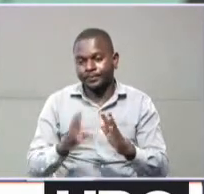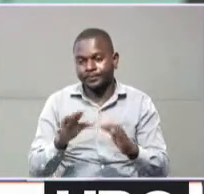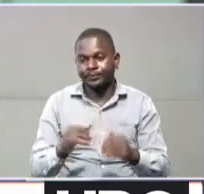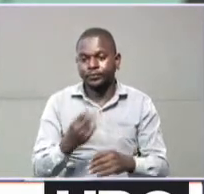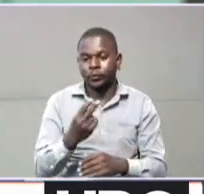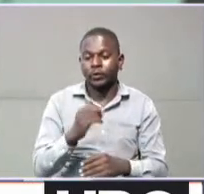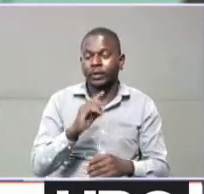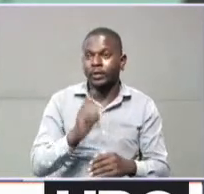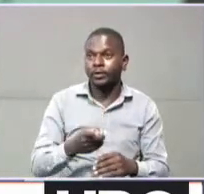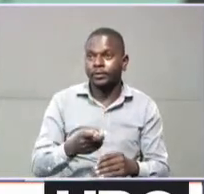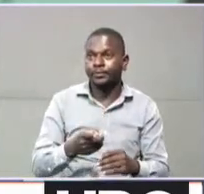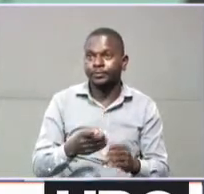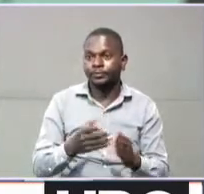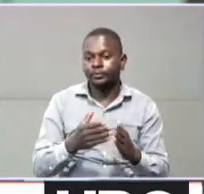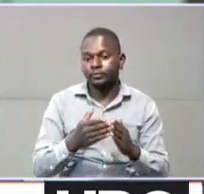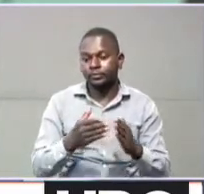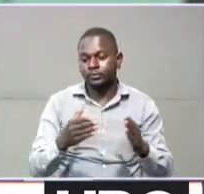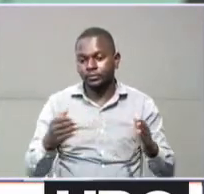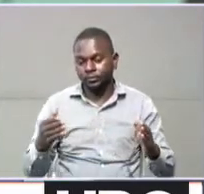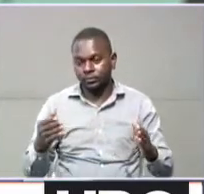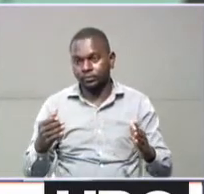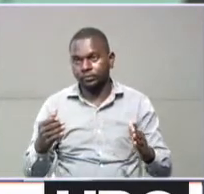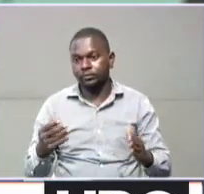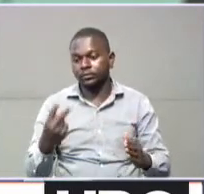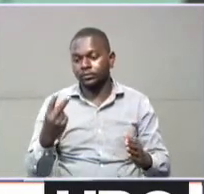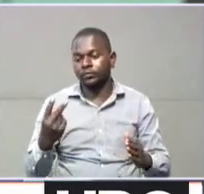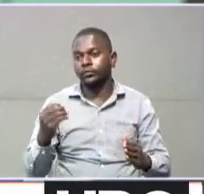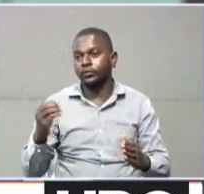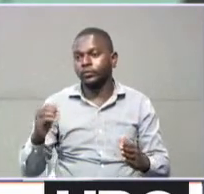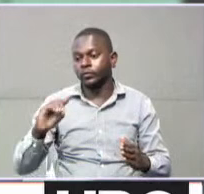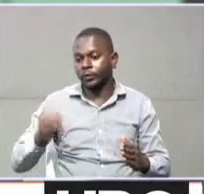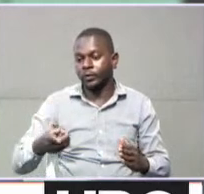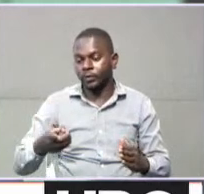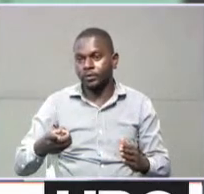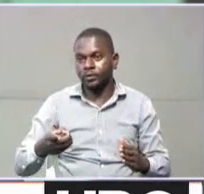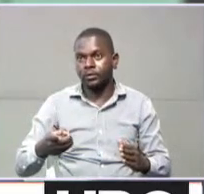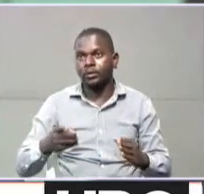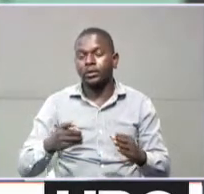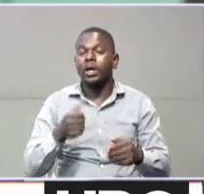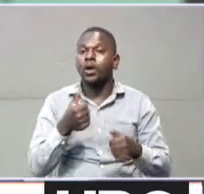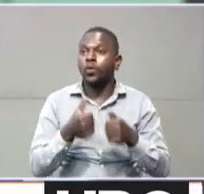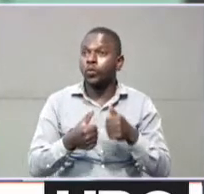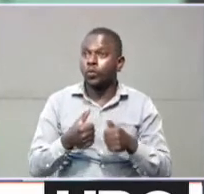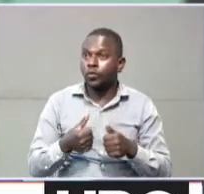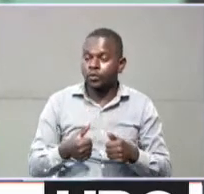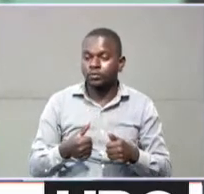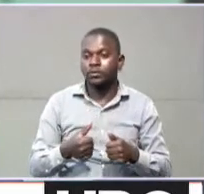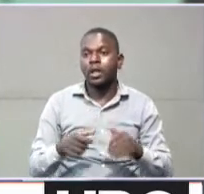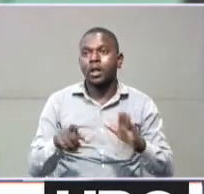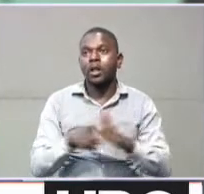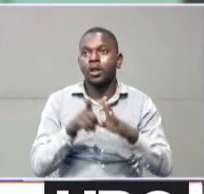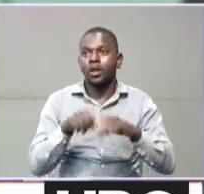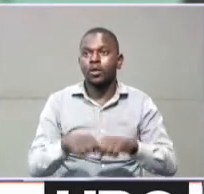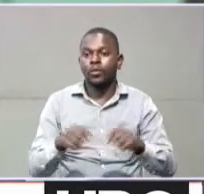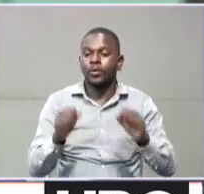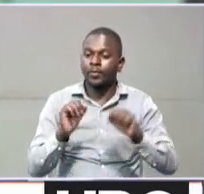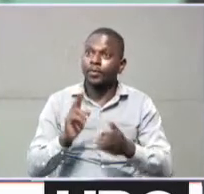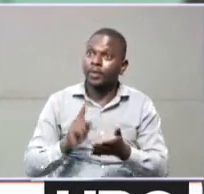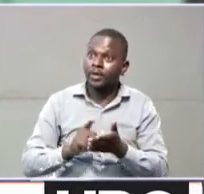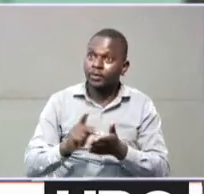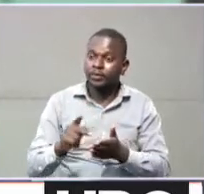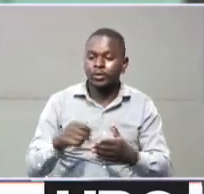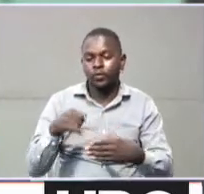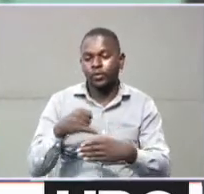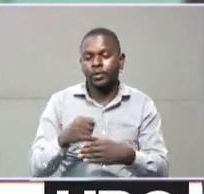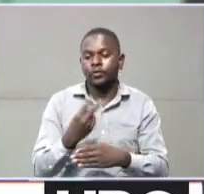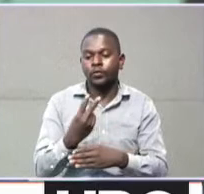20 thousand to uganda's links 200 southern which the offender has to clear within